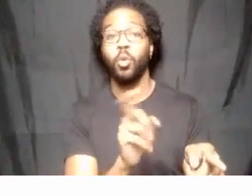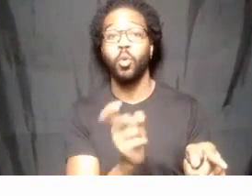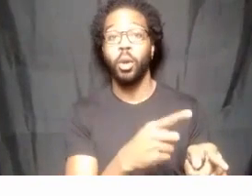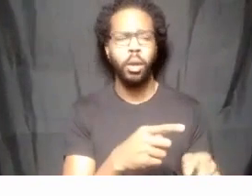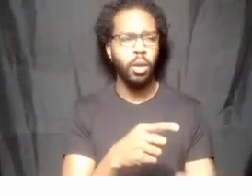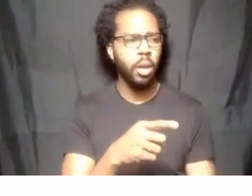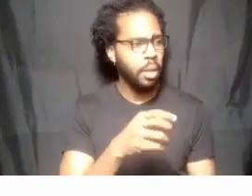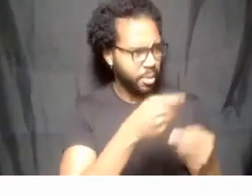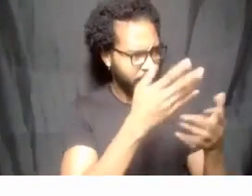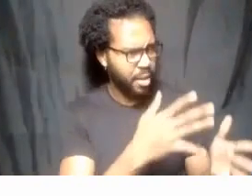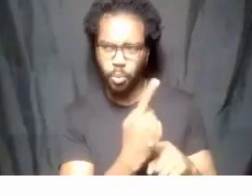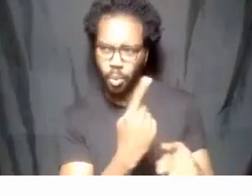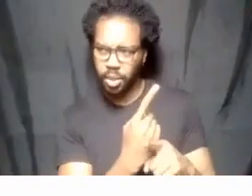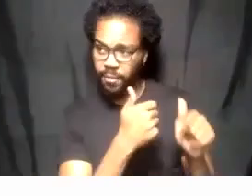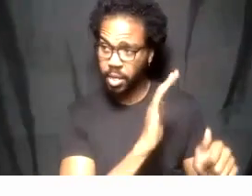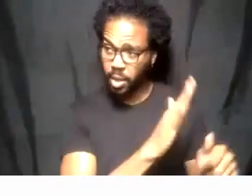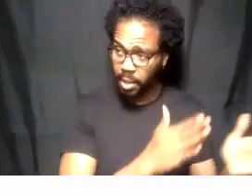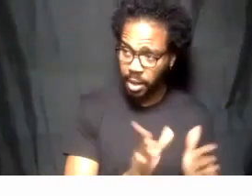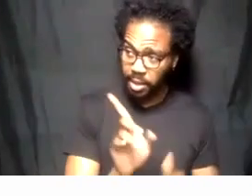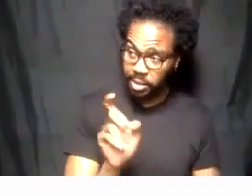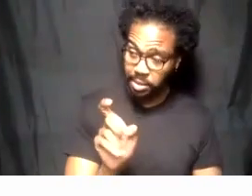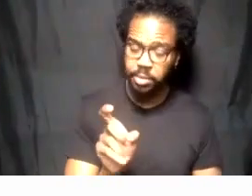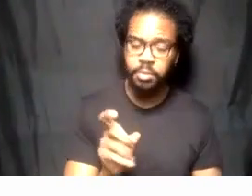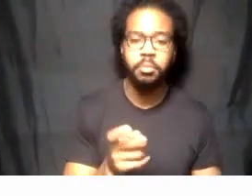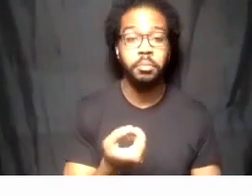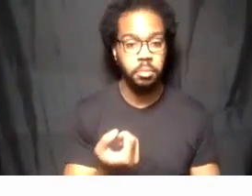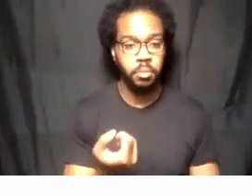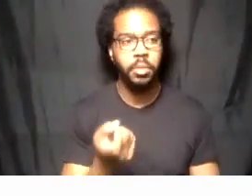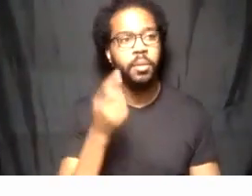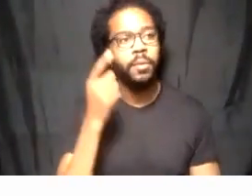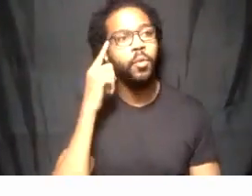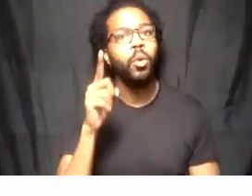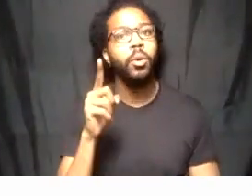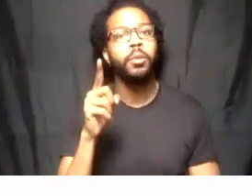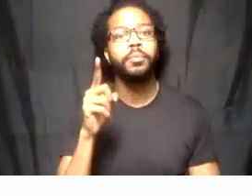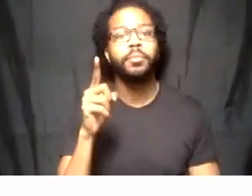implementing the plans that they had in place for